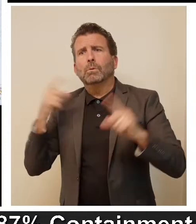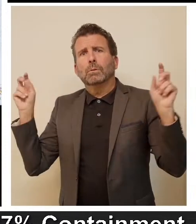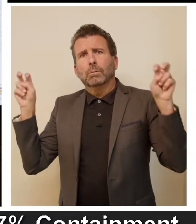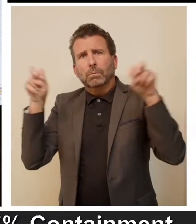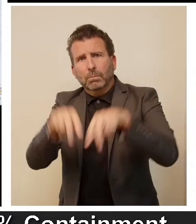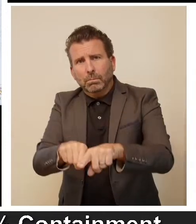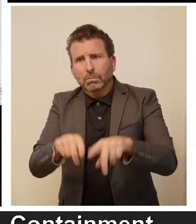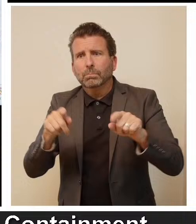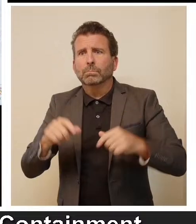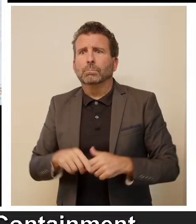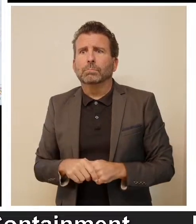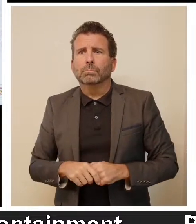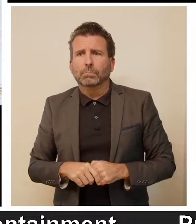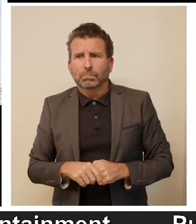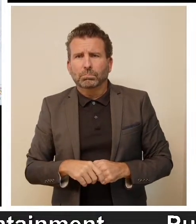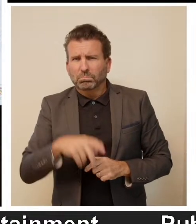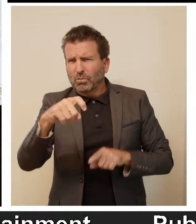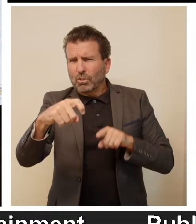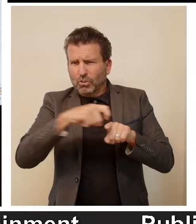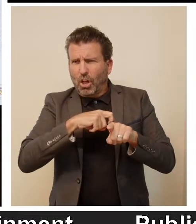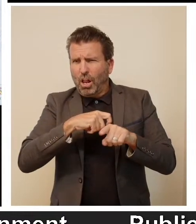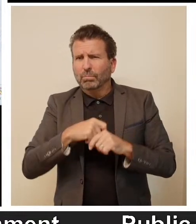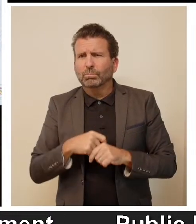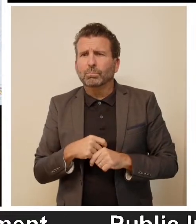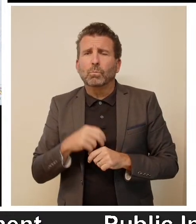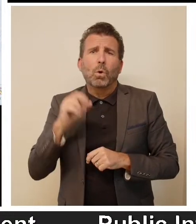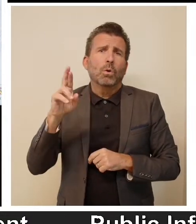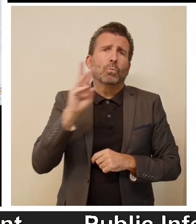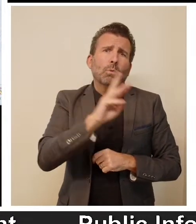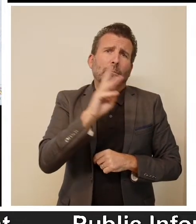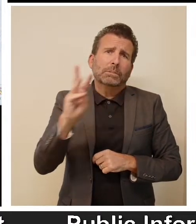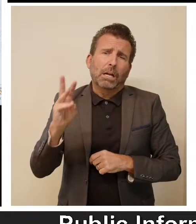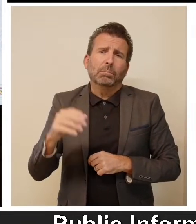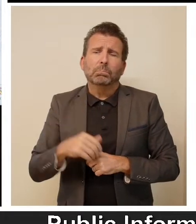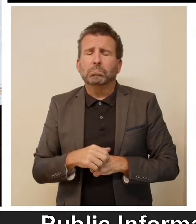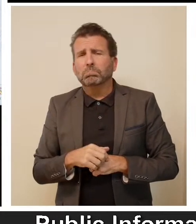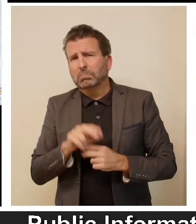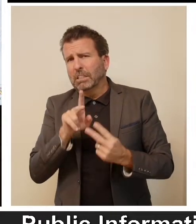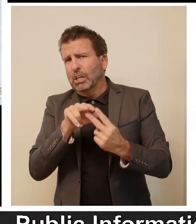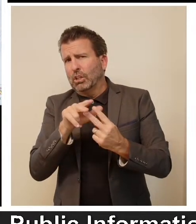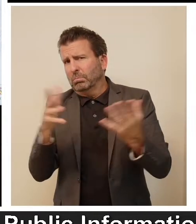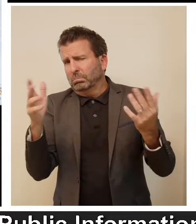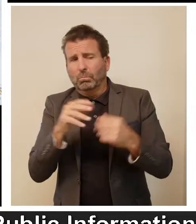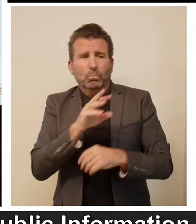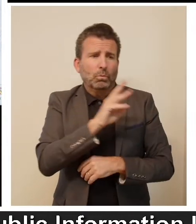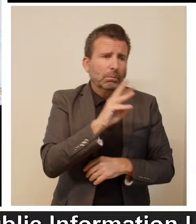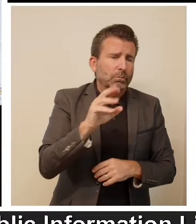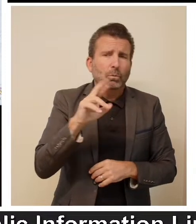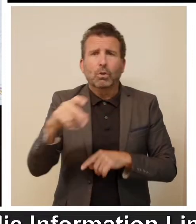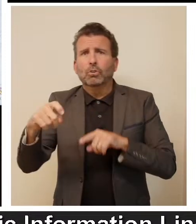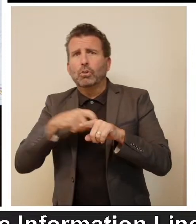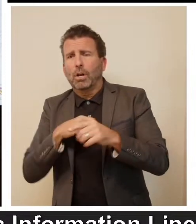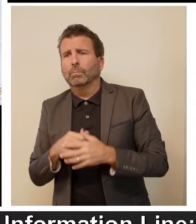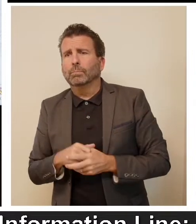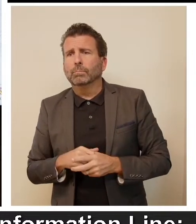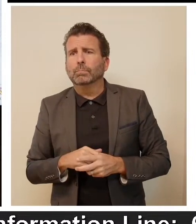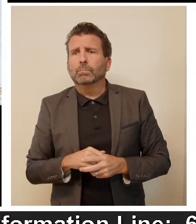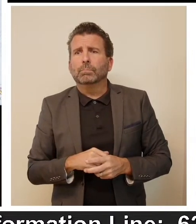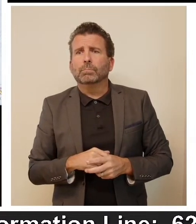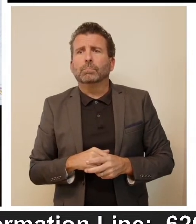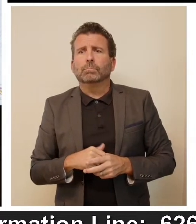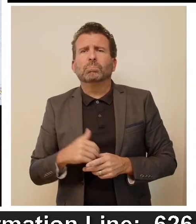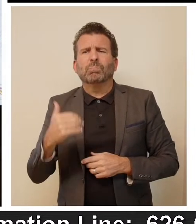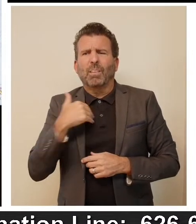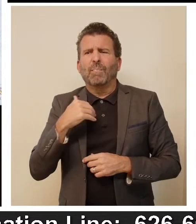1-800-427-2200 or visit our informational booth at the FEMA Disaster Recovery Center located at 3035 East Foothill in